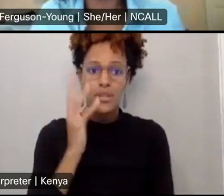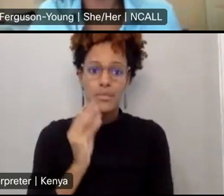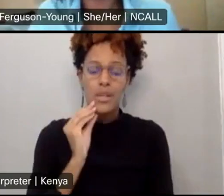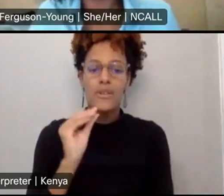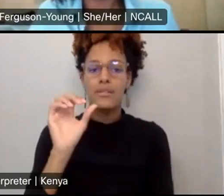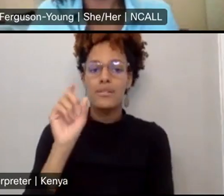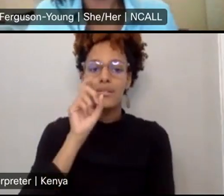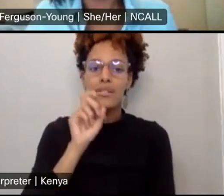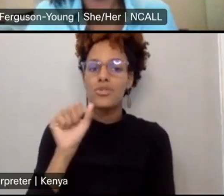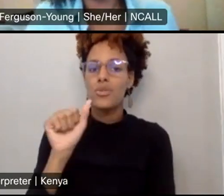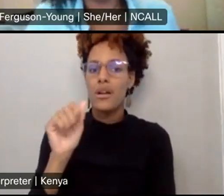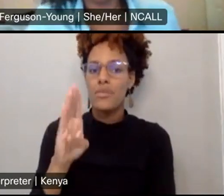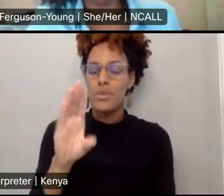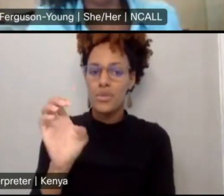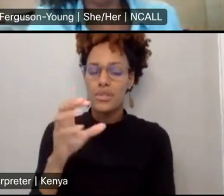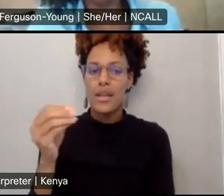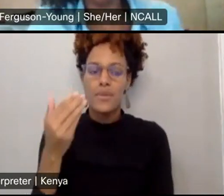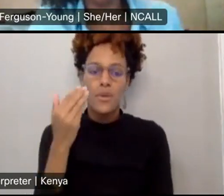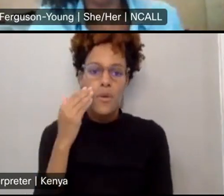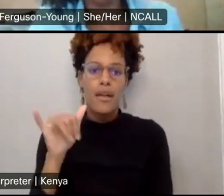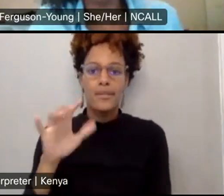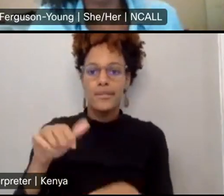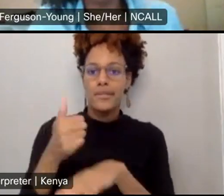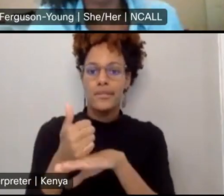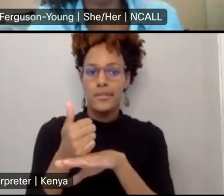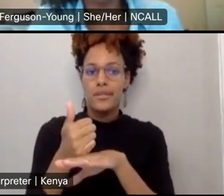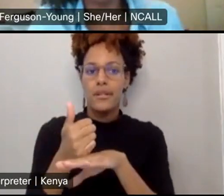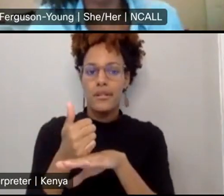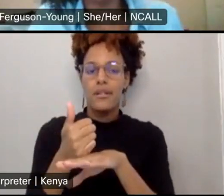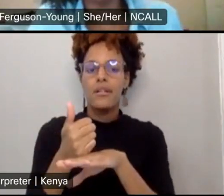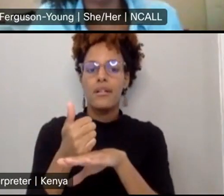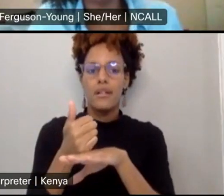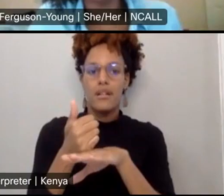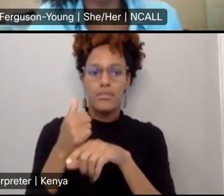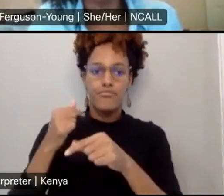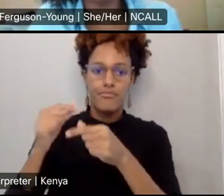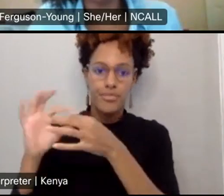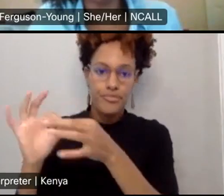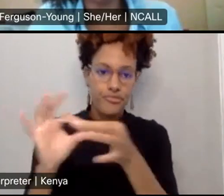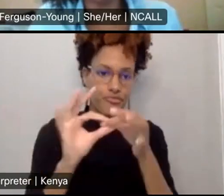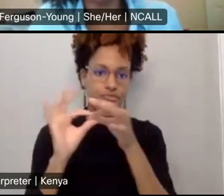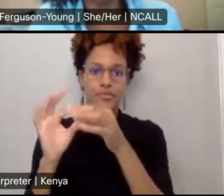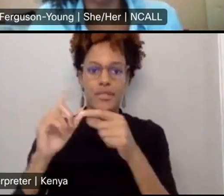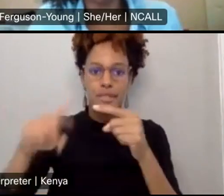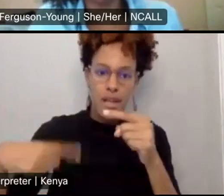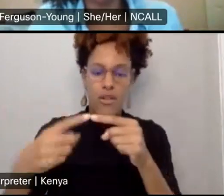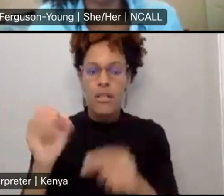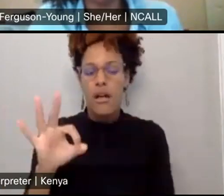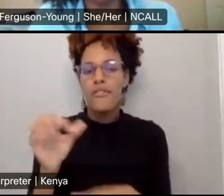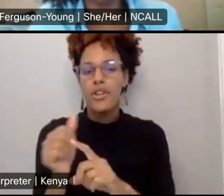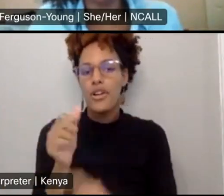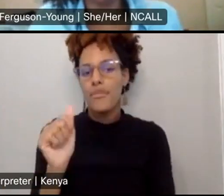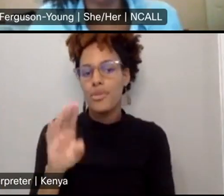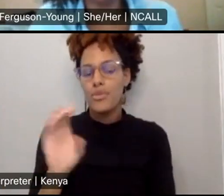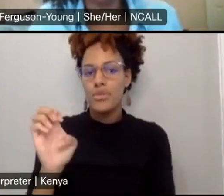abuse. And we know that then sets up the cycles of abuse in families. And so these elders, they spoke about